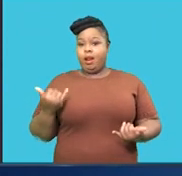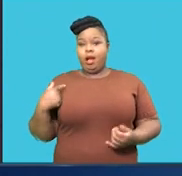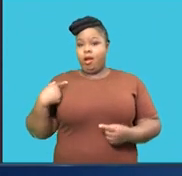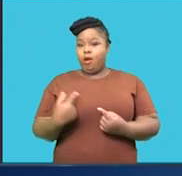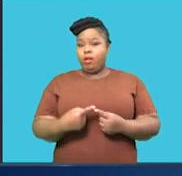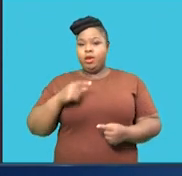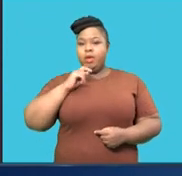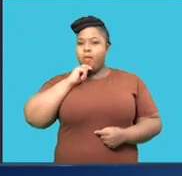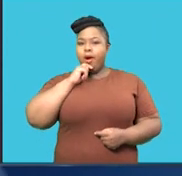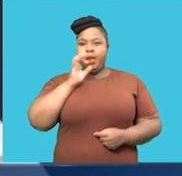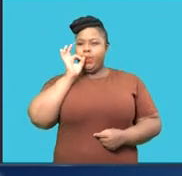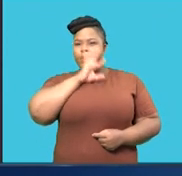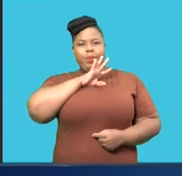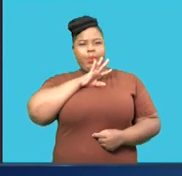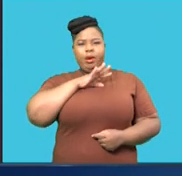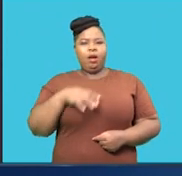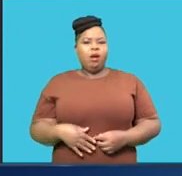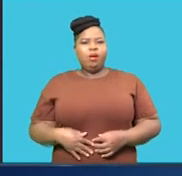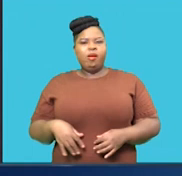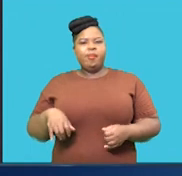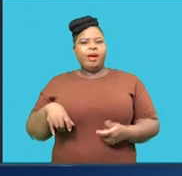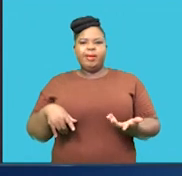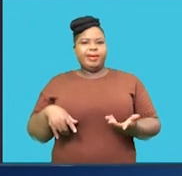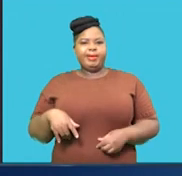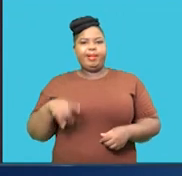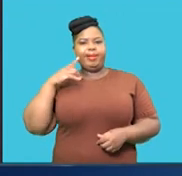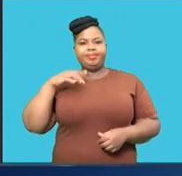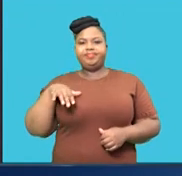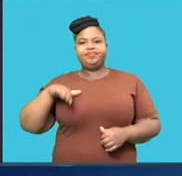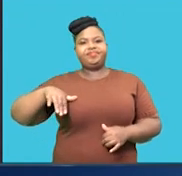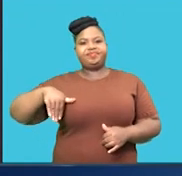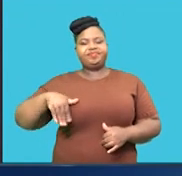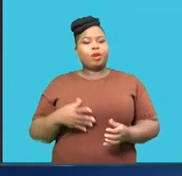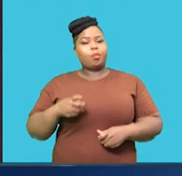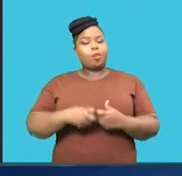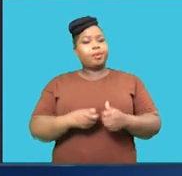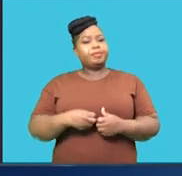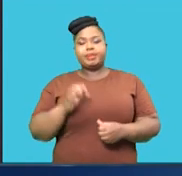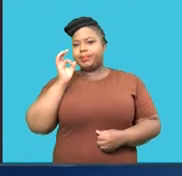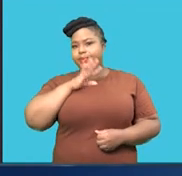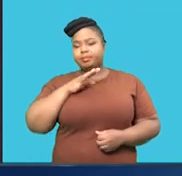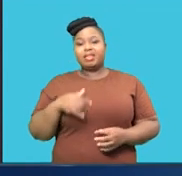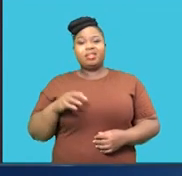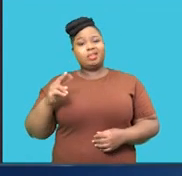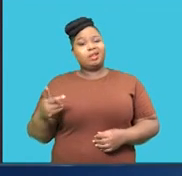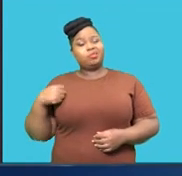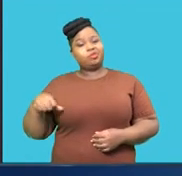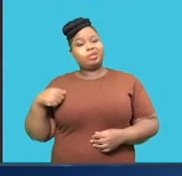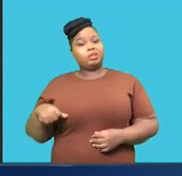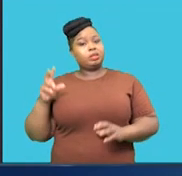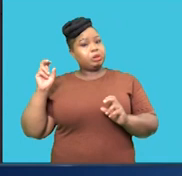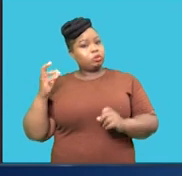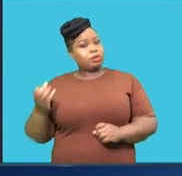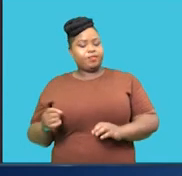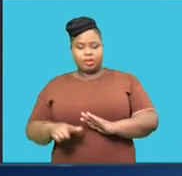morning, reported issues related to bulk. Where there are issues in a particular metro, those would